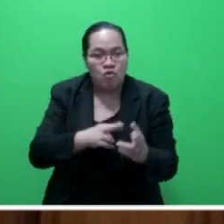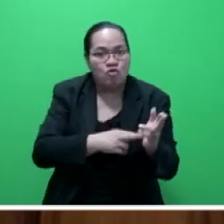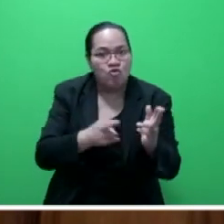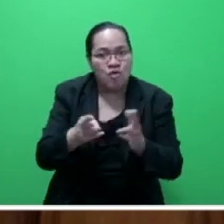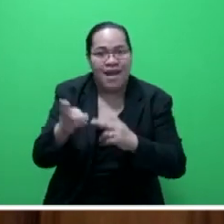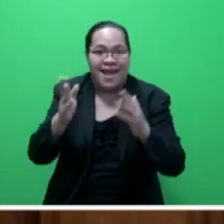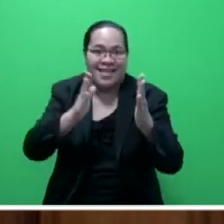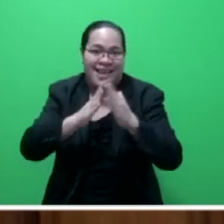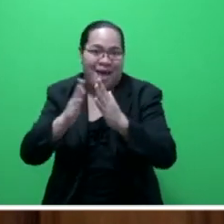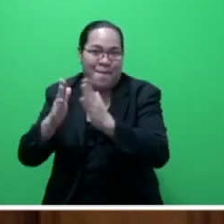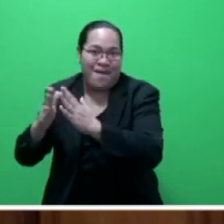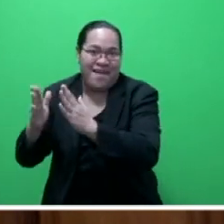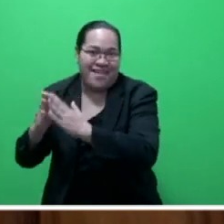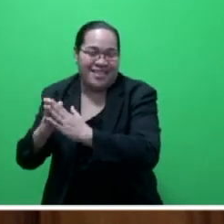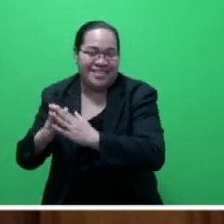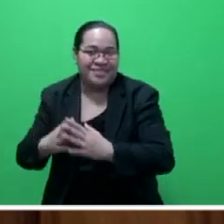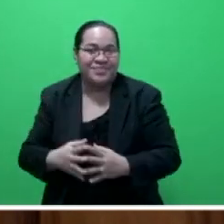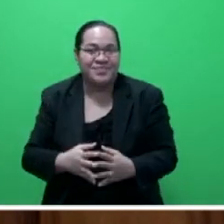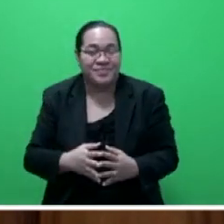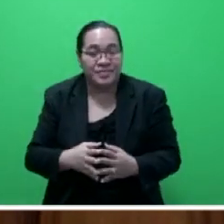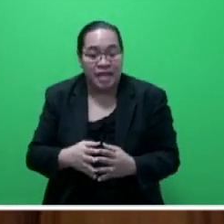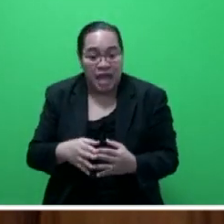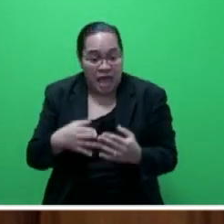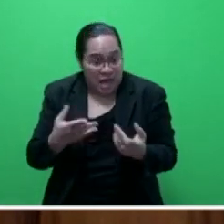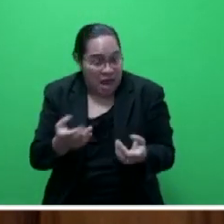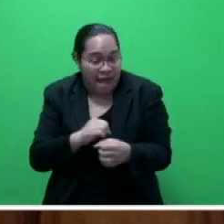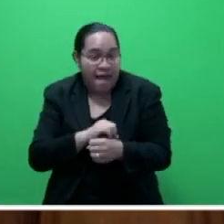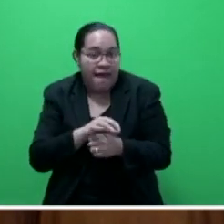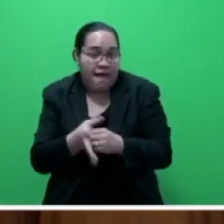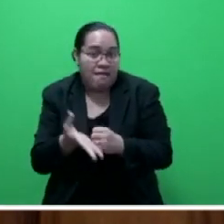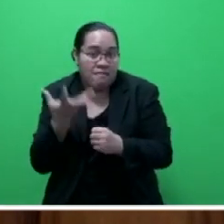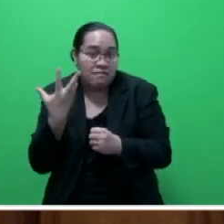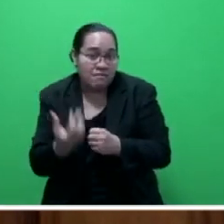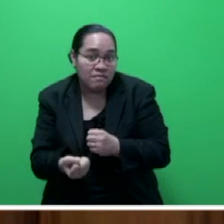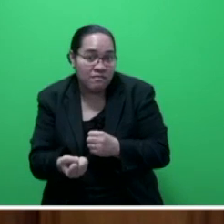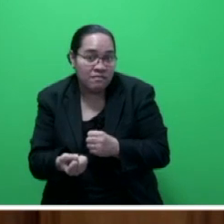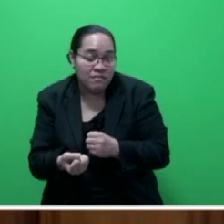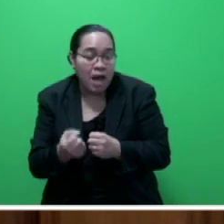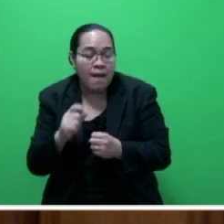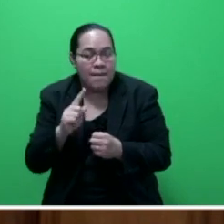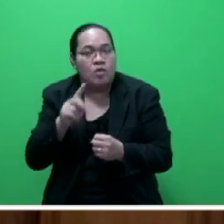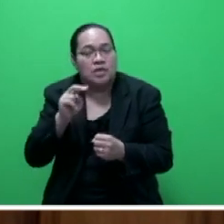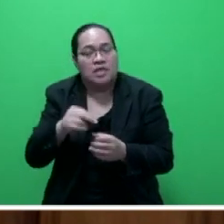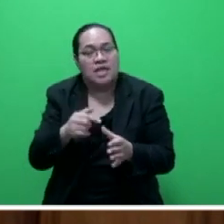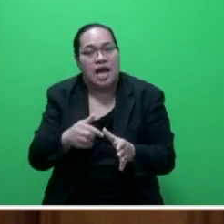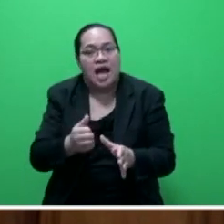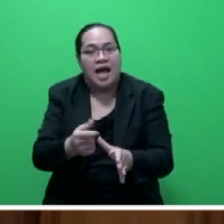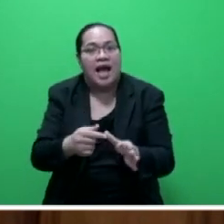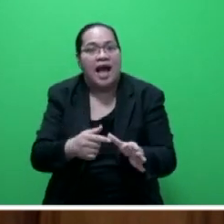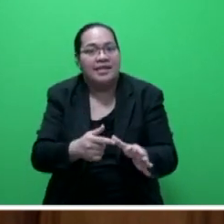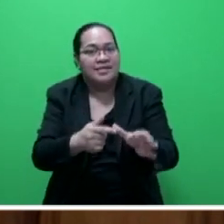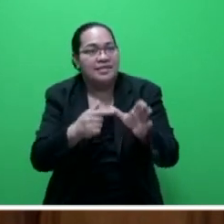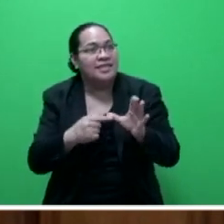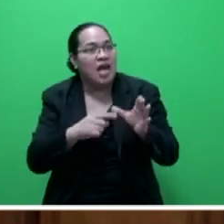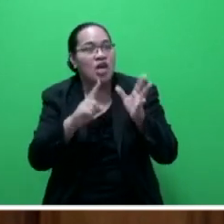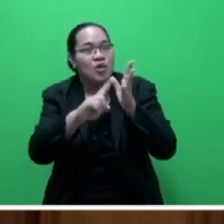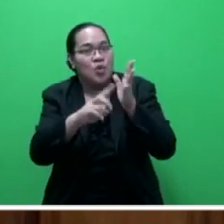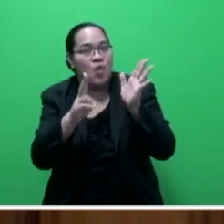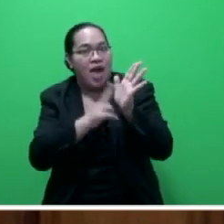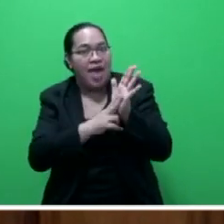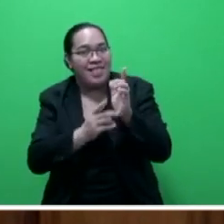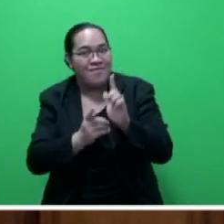urban areas. And in the midst of the pandemic, and with the assistance of the United Nations Development